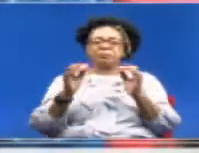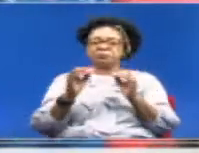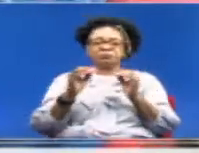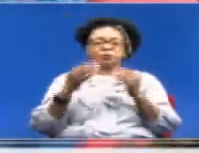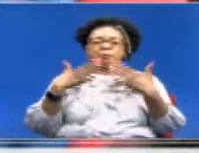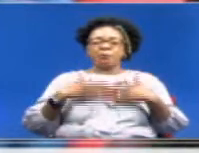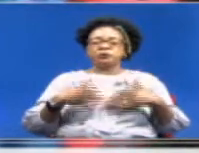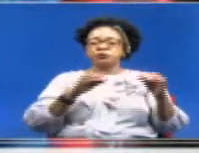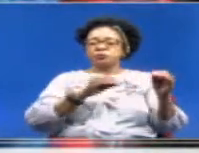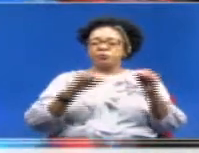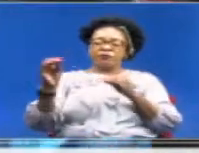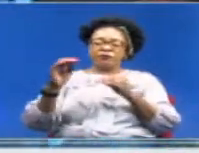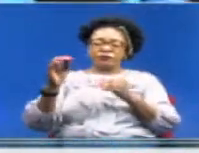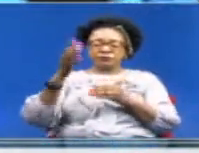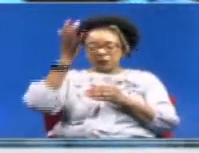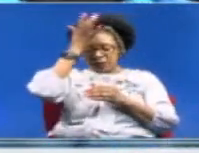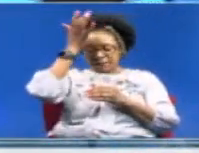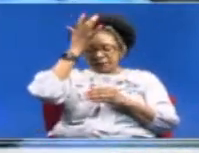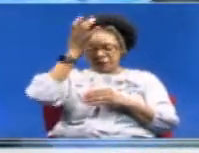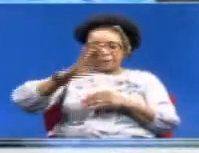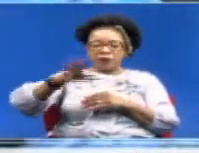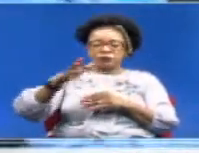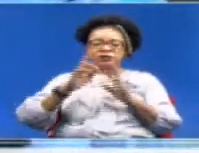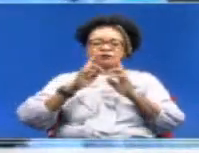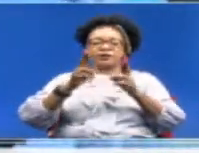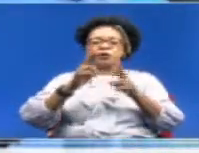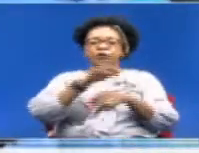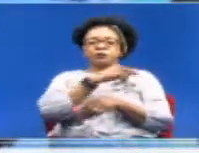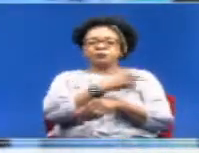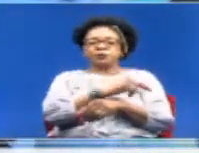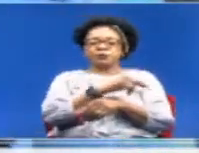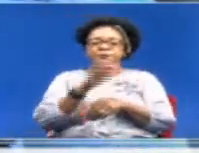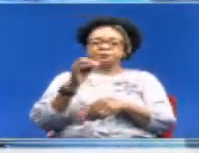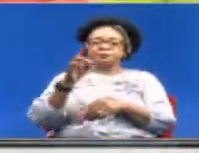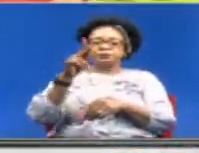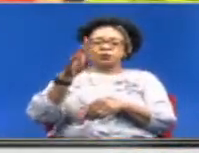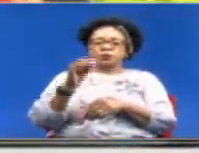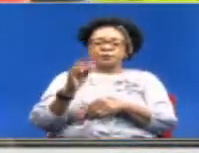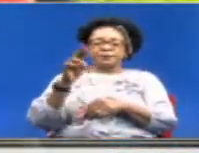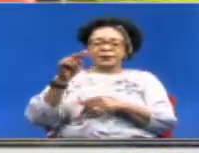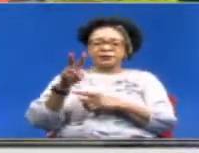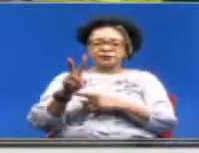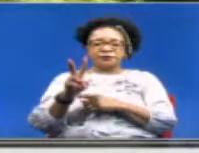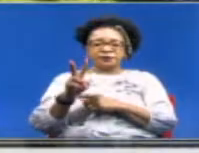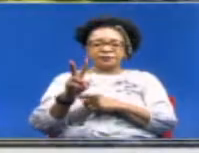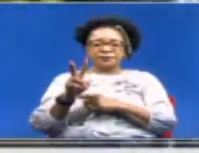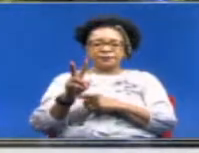moved to Kakamega County Referral Hospital mortuary. Ouko Okusa, NTV.